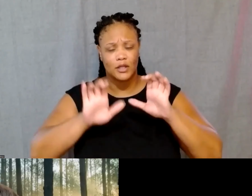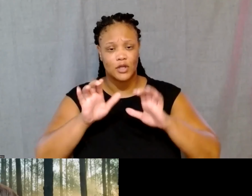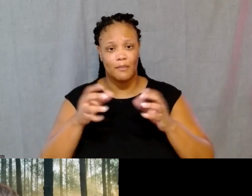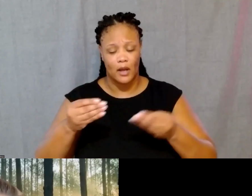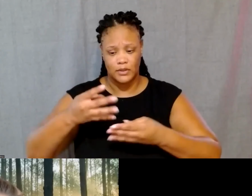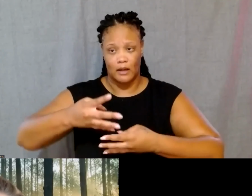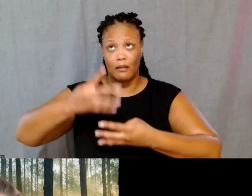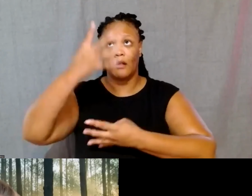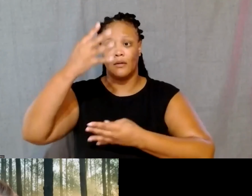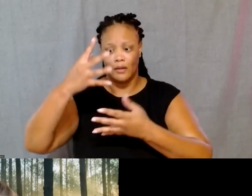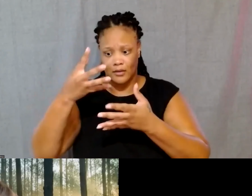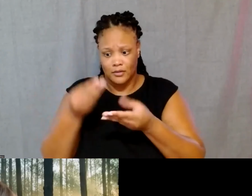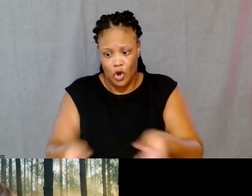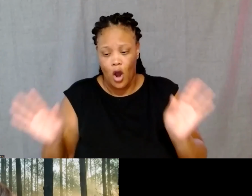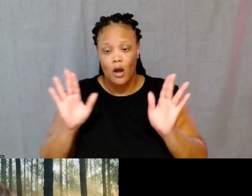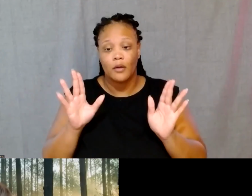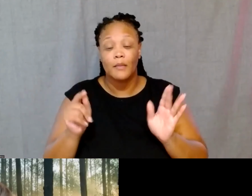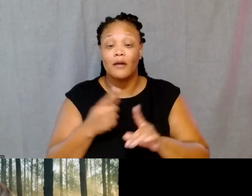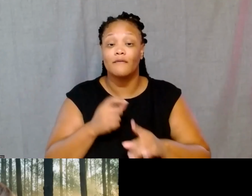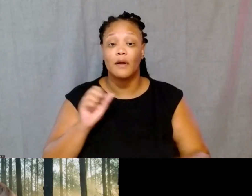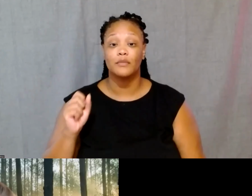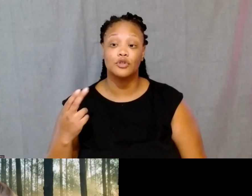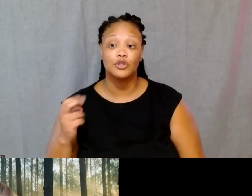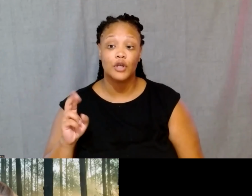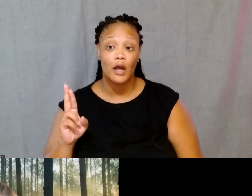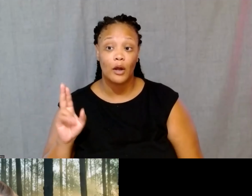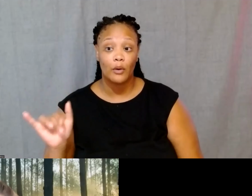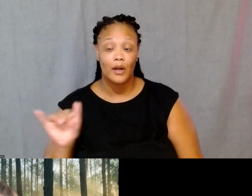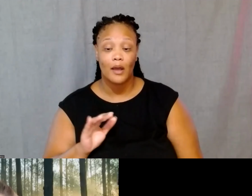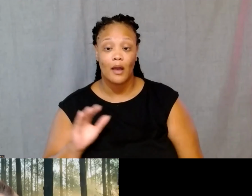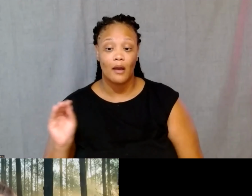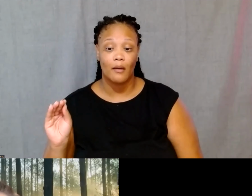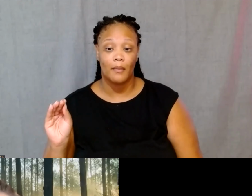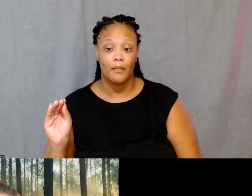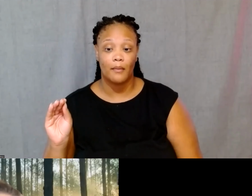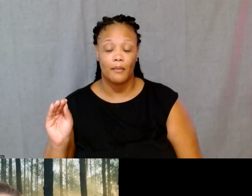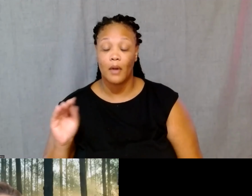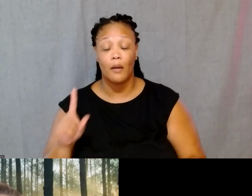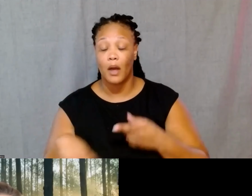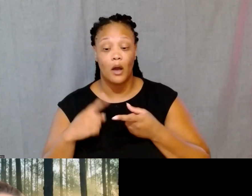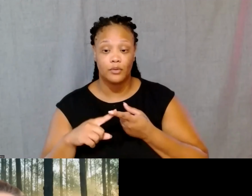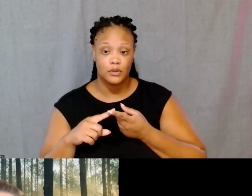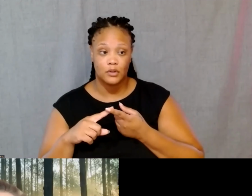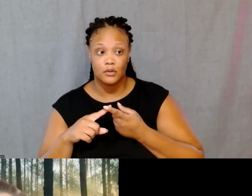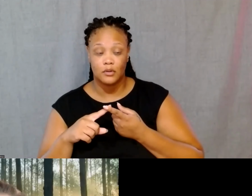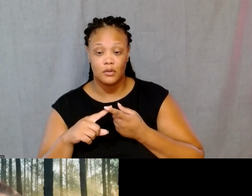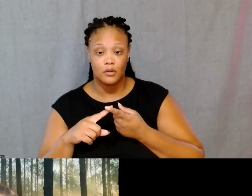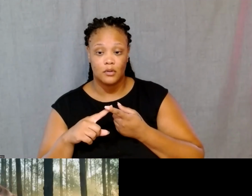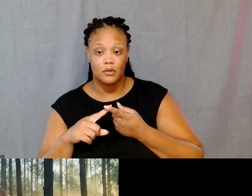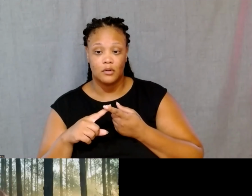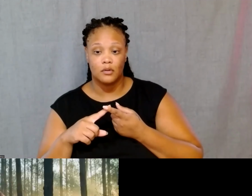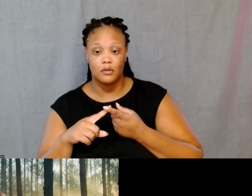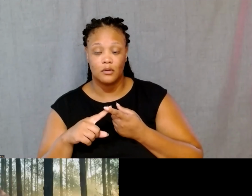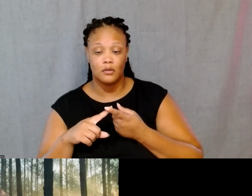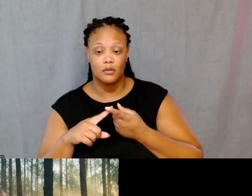of gone, but it was from Sherry about whether the collaborative initiative includes